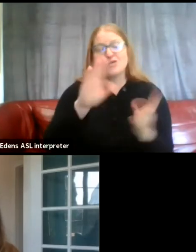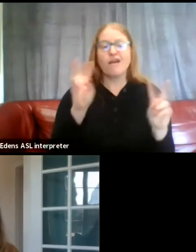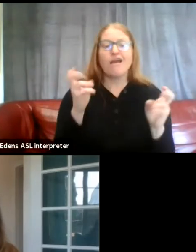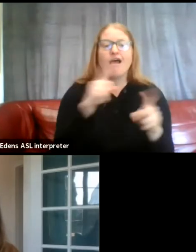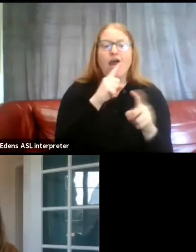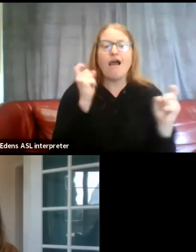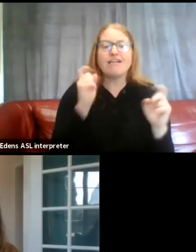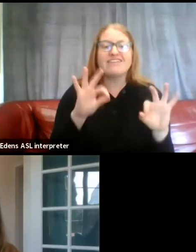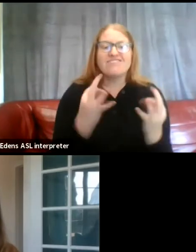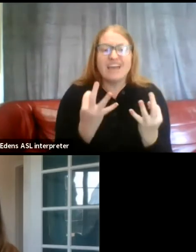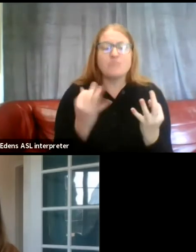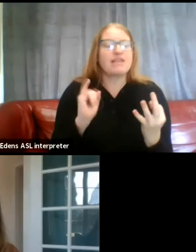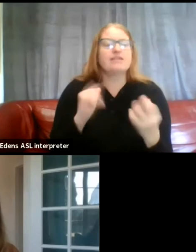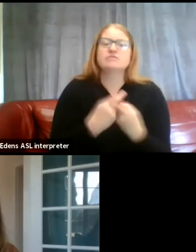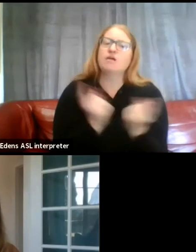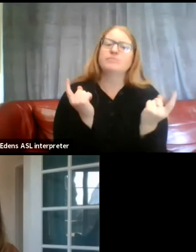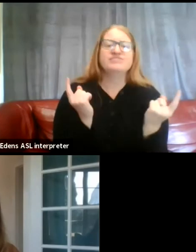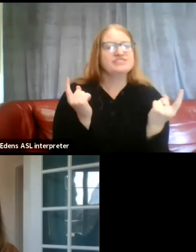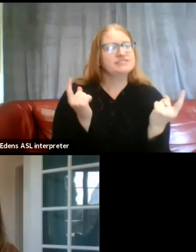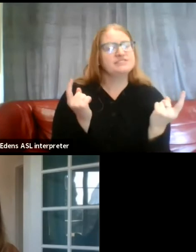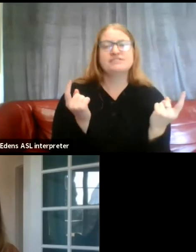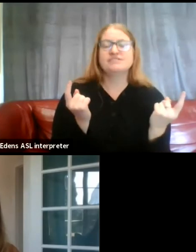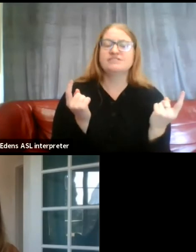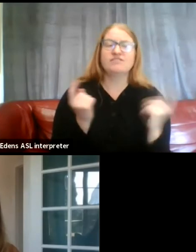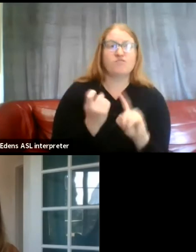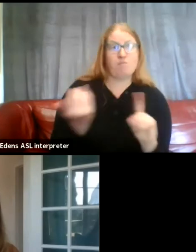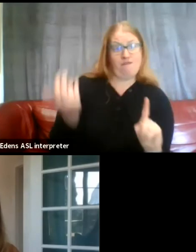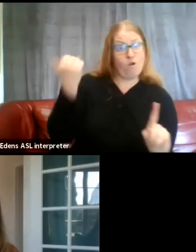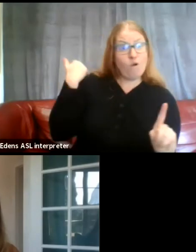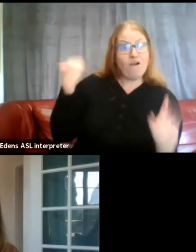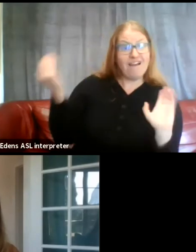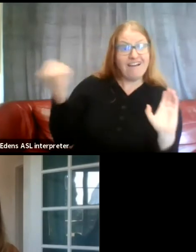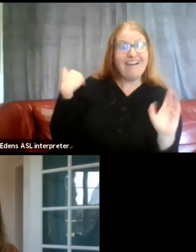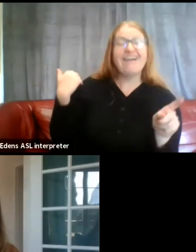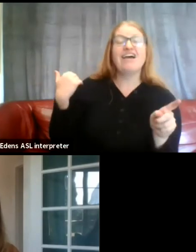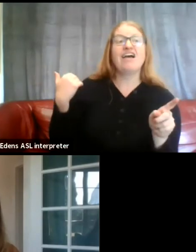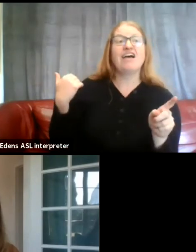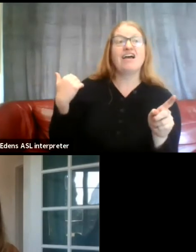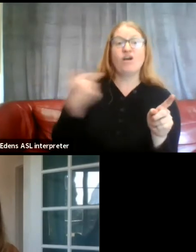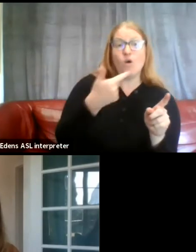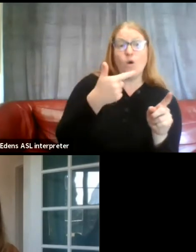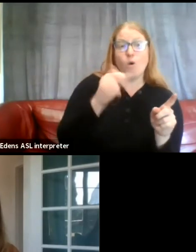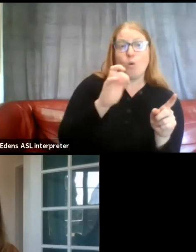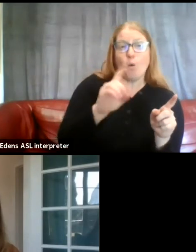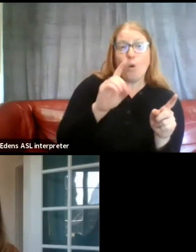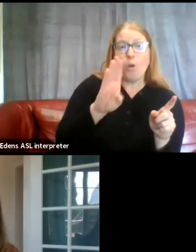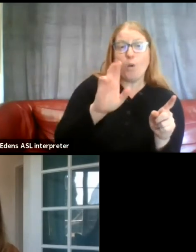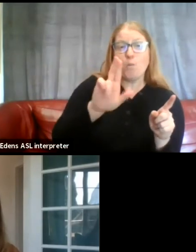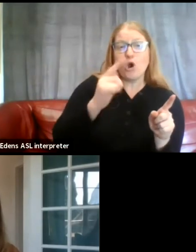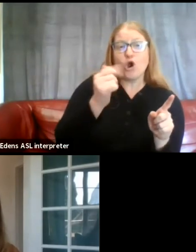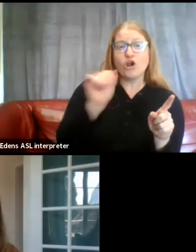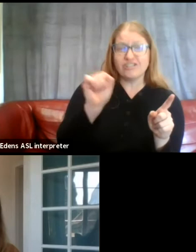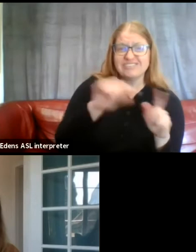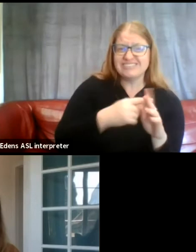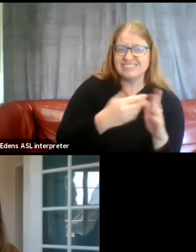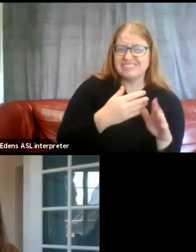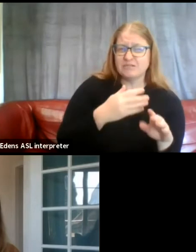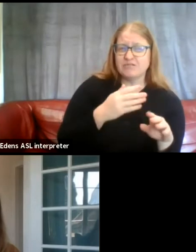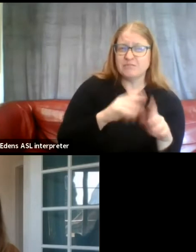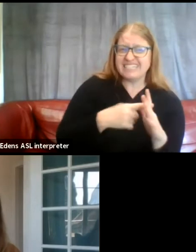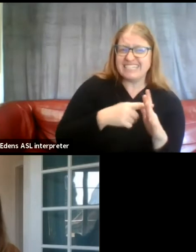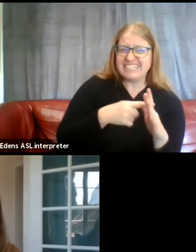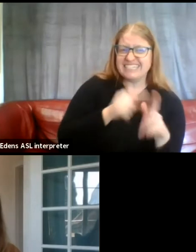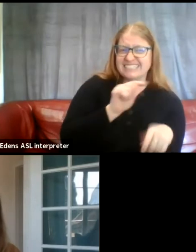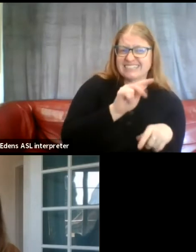ugly family dynamic is the exact opposite of what felt really valuable about the Goldbergs at the beginning of TV history, which is presenting